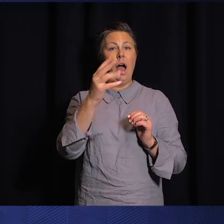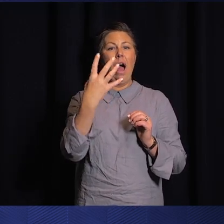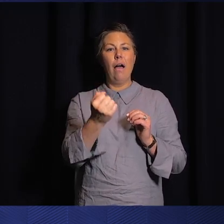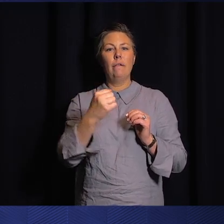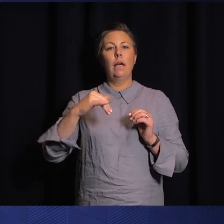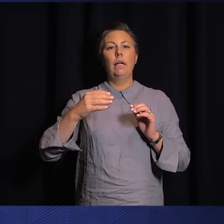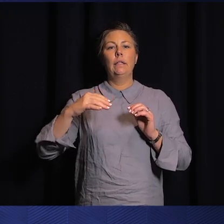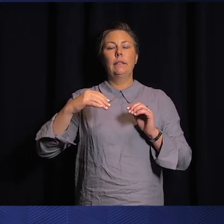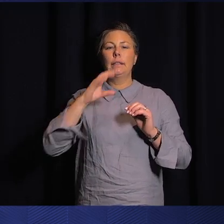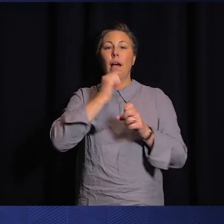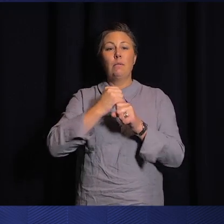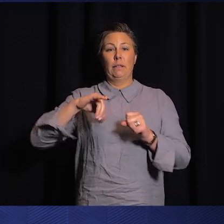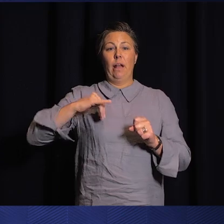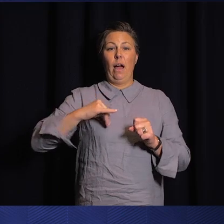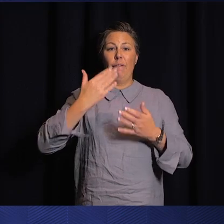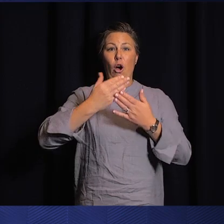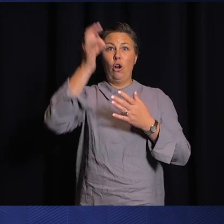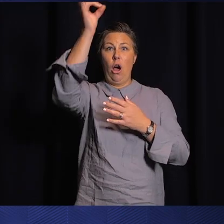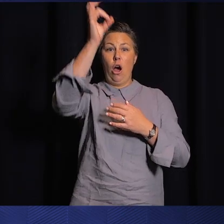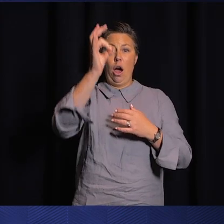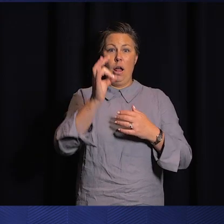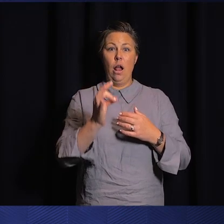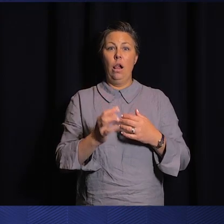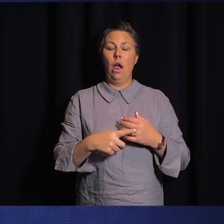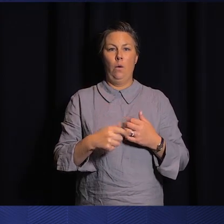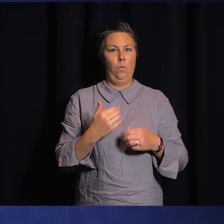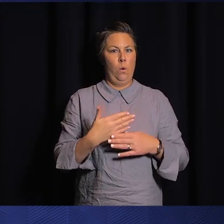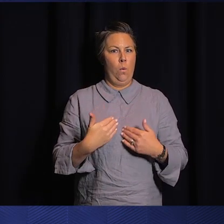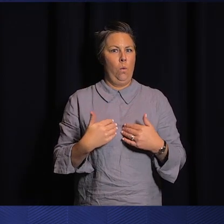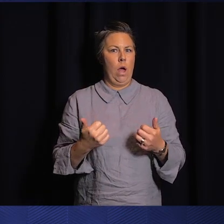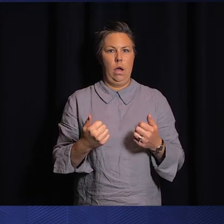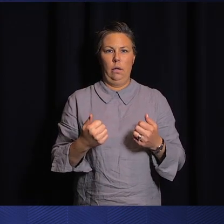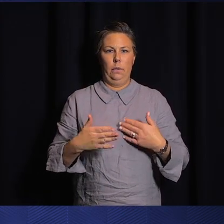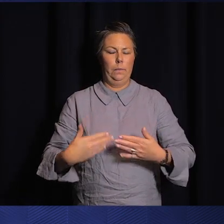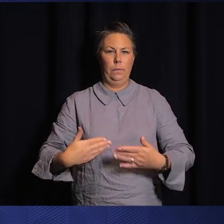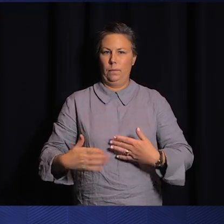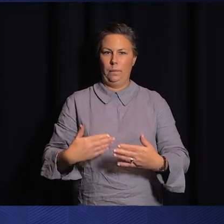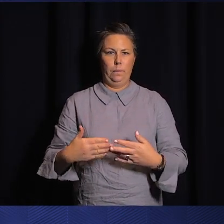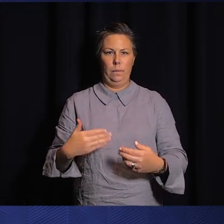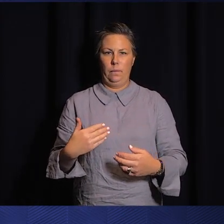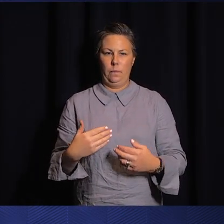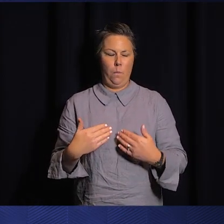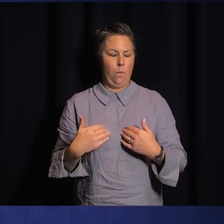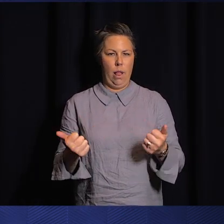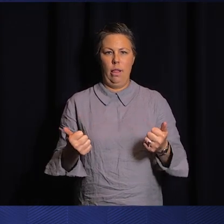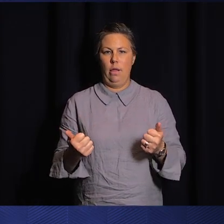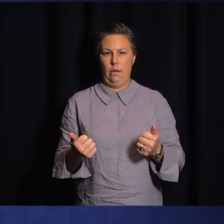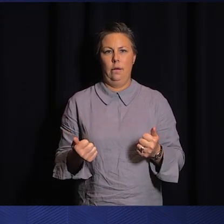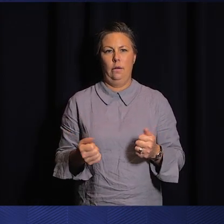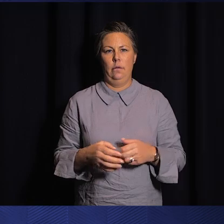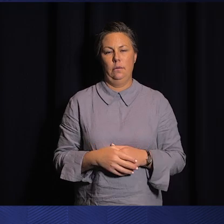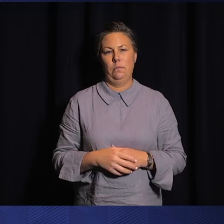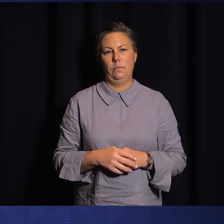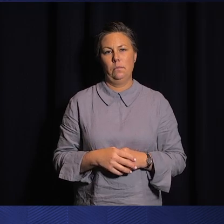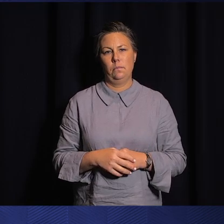very effectively because of those established structures that supported the works that we